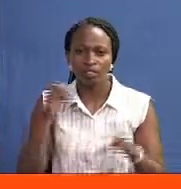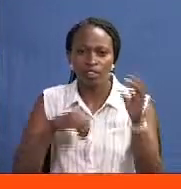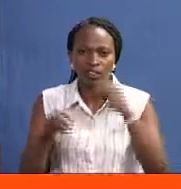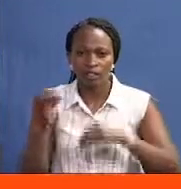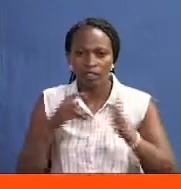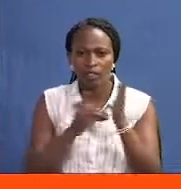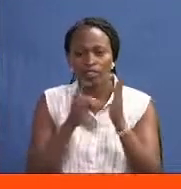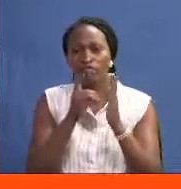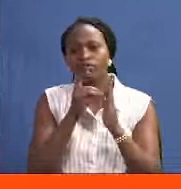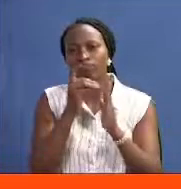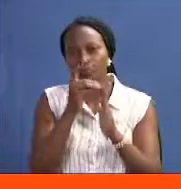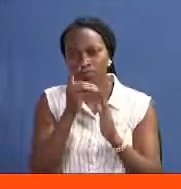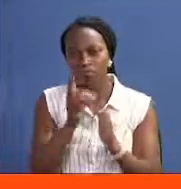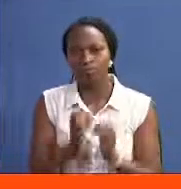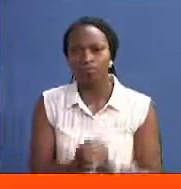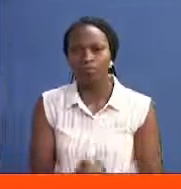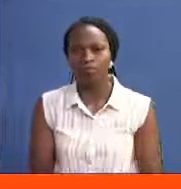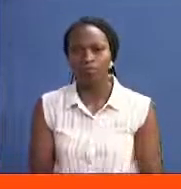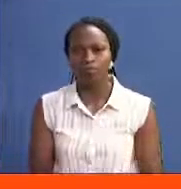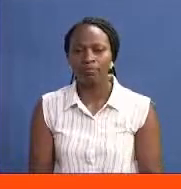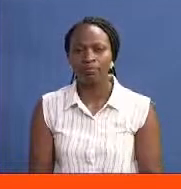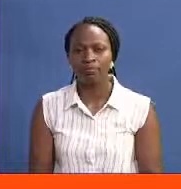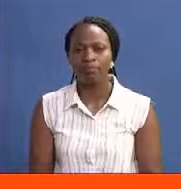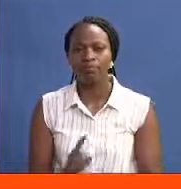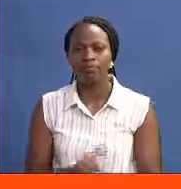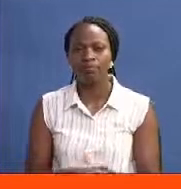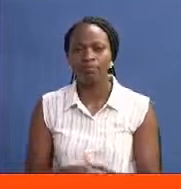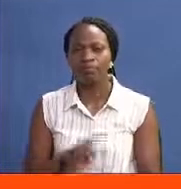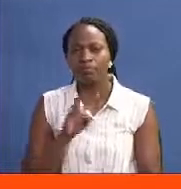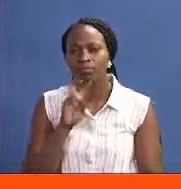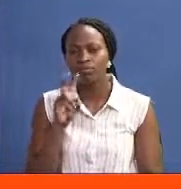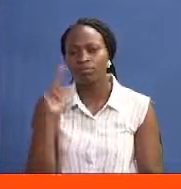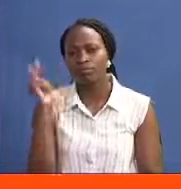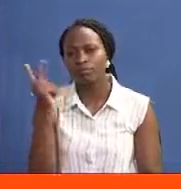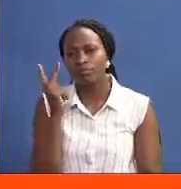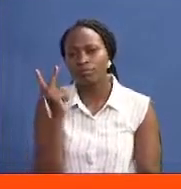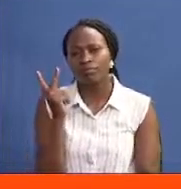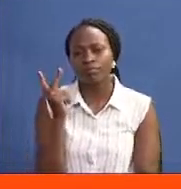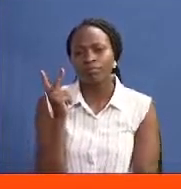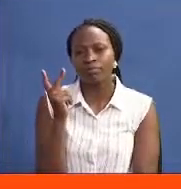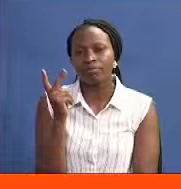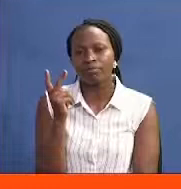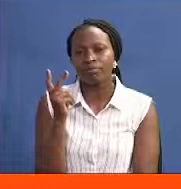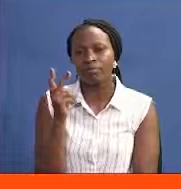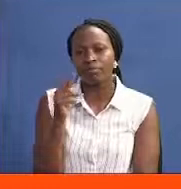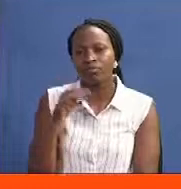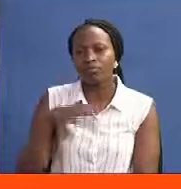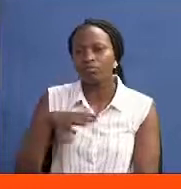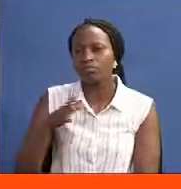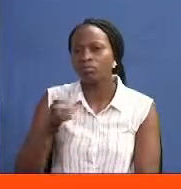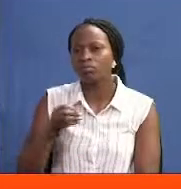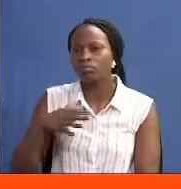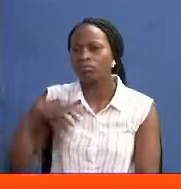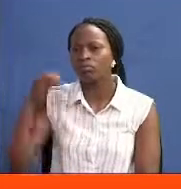development agenda. Very true. Yes. And looking at, like, even Kenya, abroad, we are usually referred